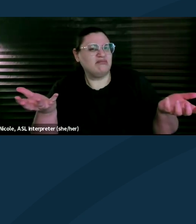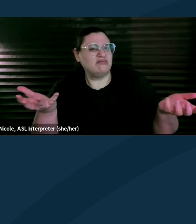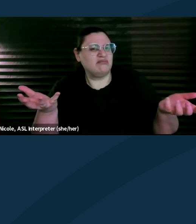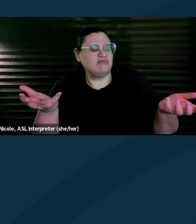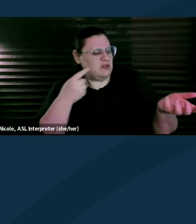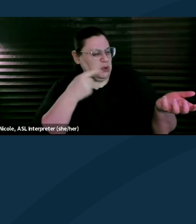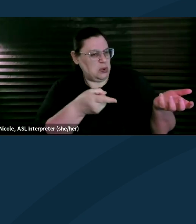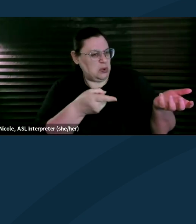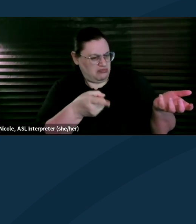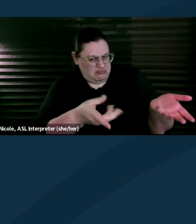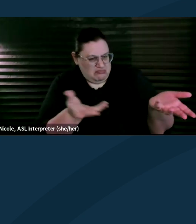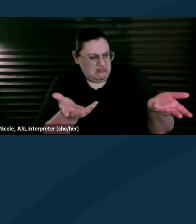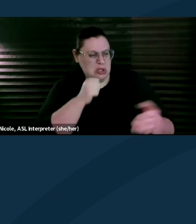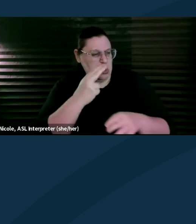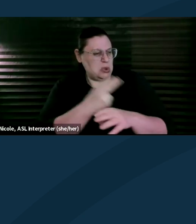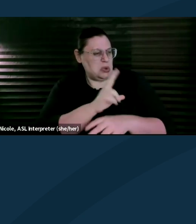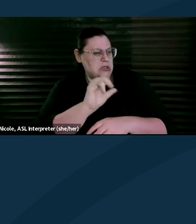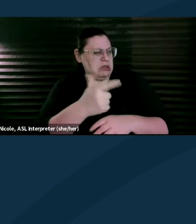you since you don't use your leg anyway.